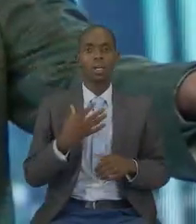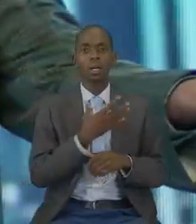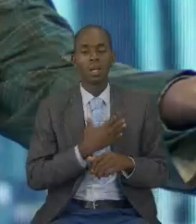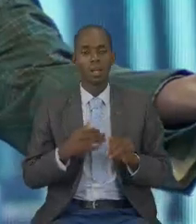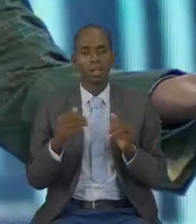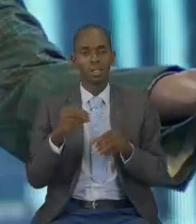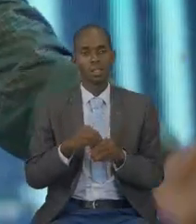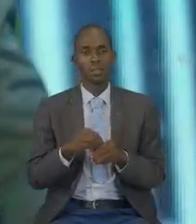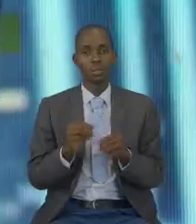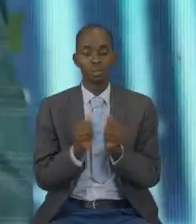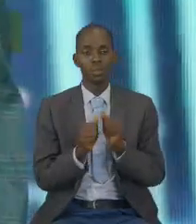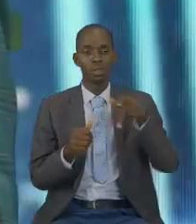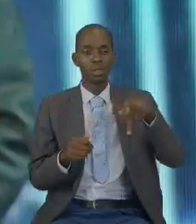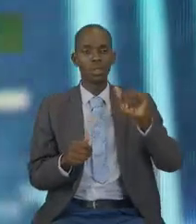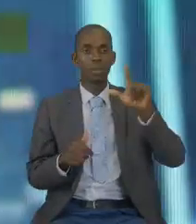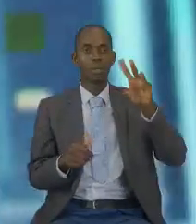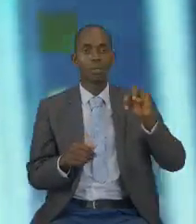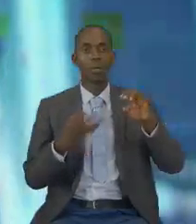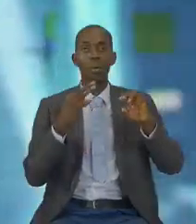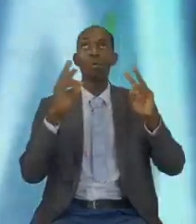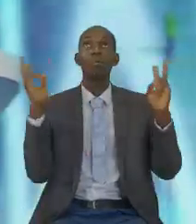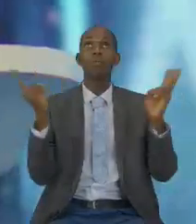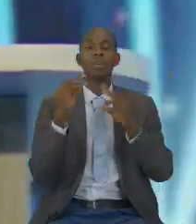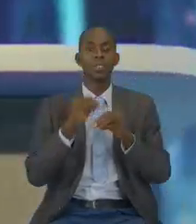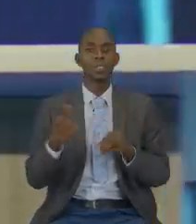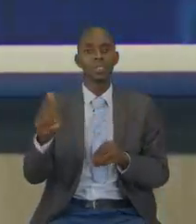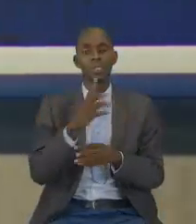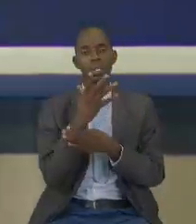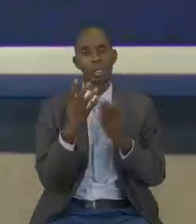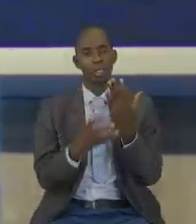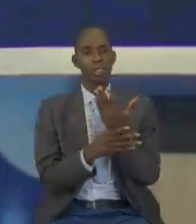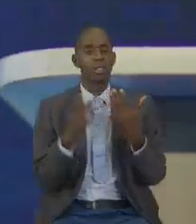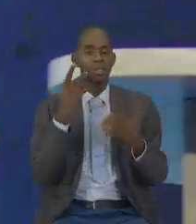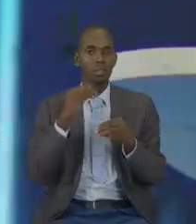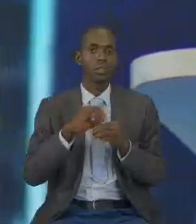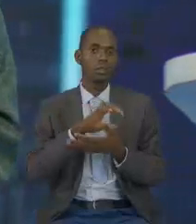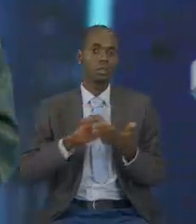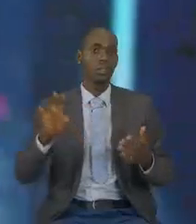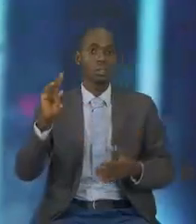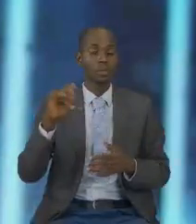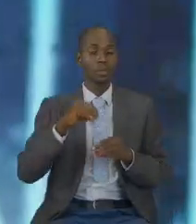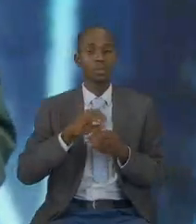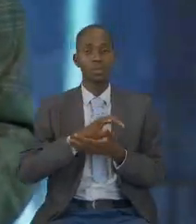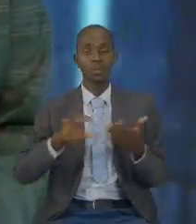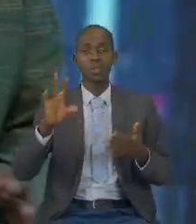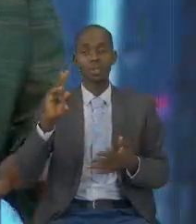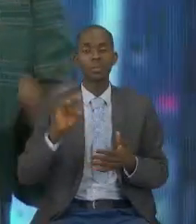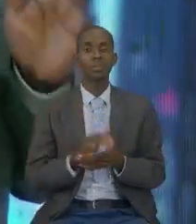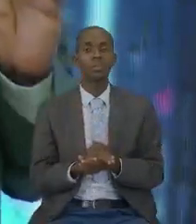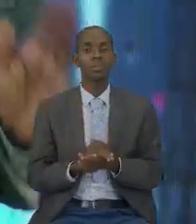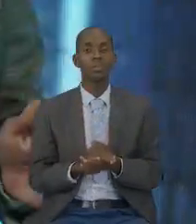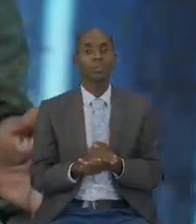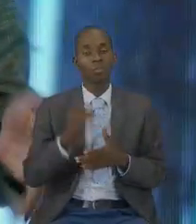palms of victory in their hands. Look at the last verse there, verse 17. In verse 17, for